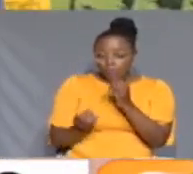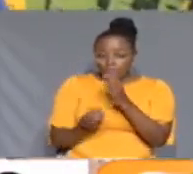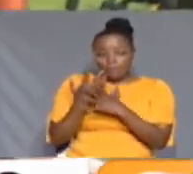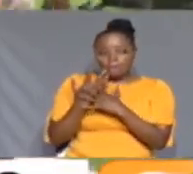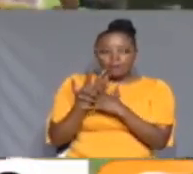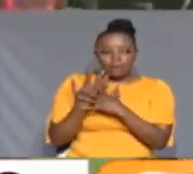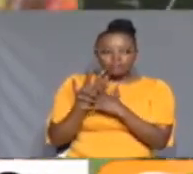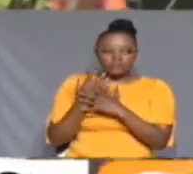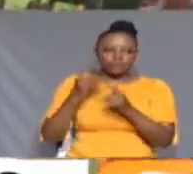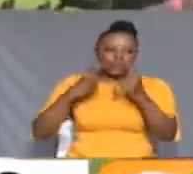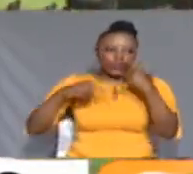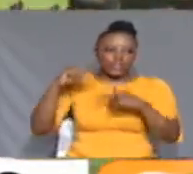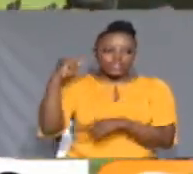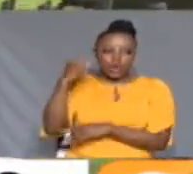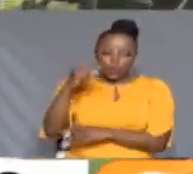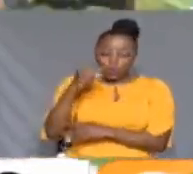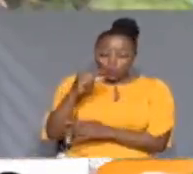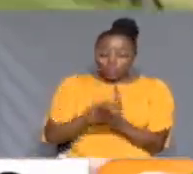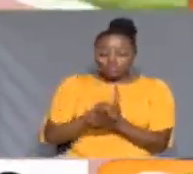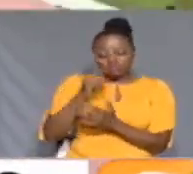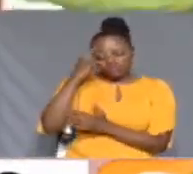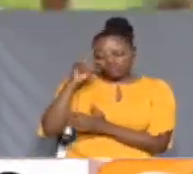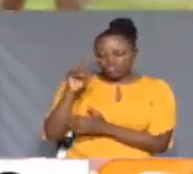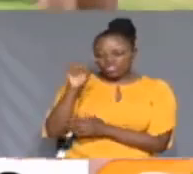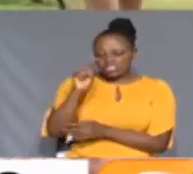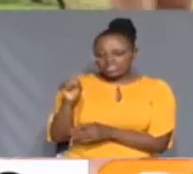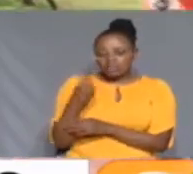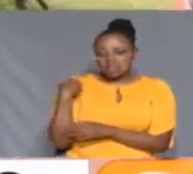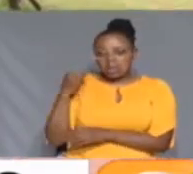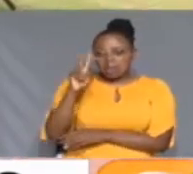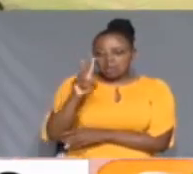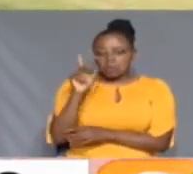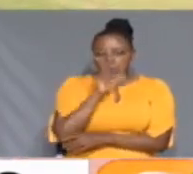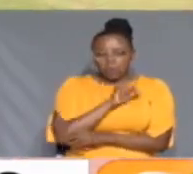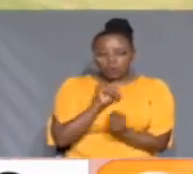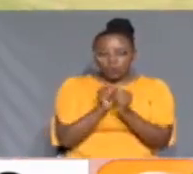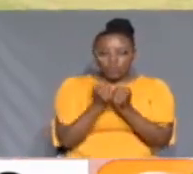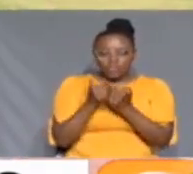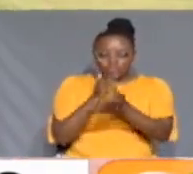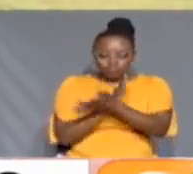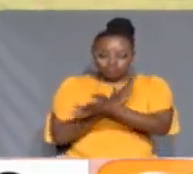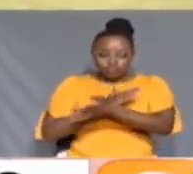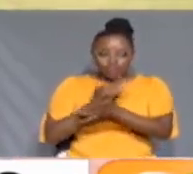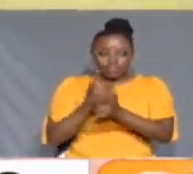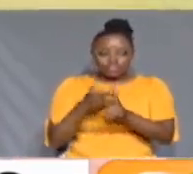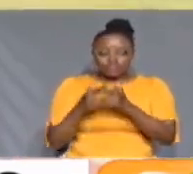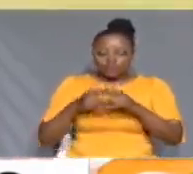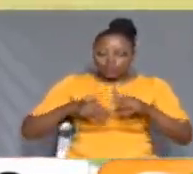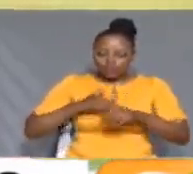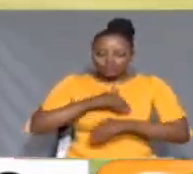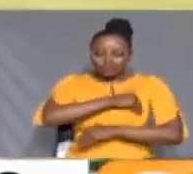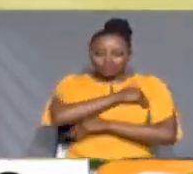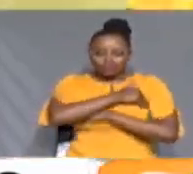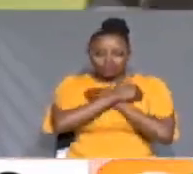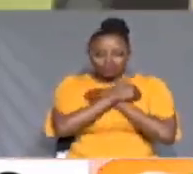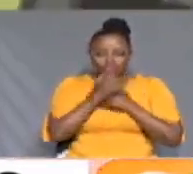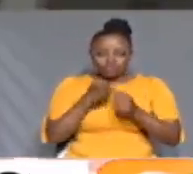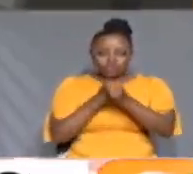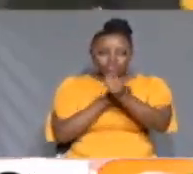devastating kick to win gold, Kipyegon settling for silver. She finished the race with an injury and had to be put on crutches to support her